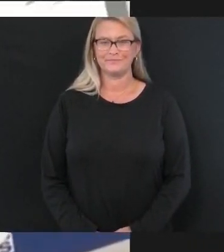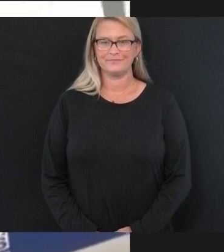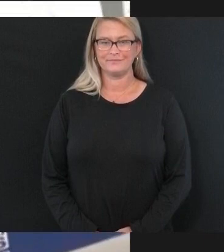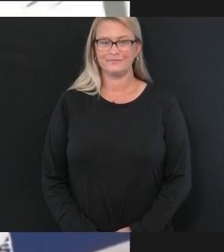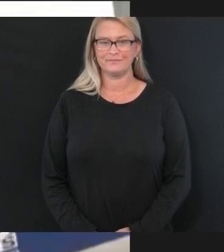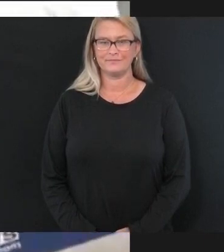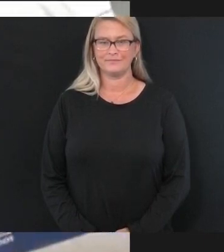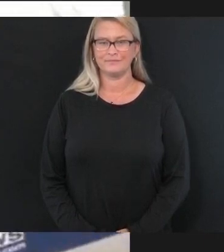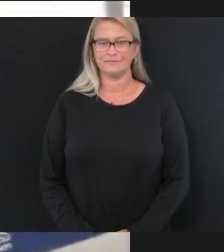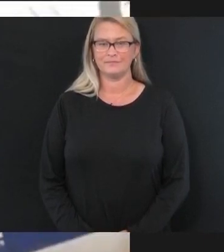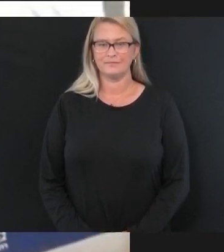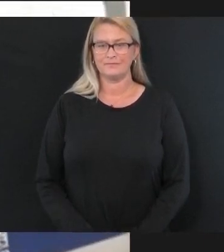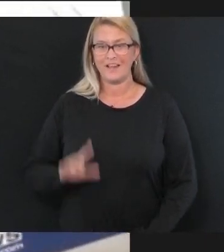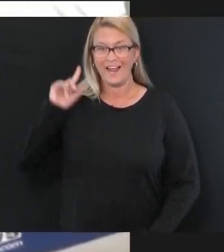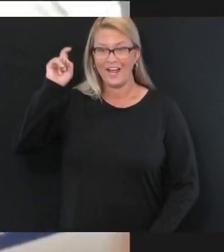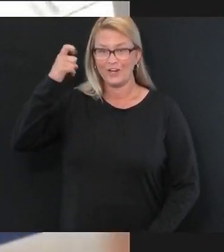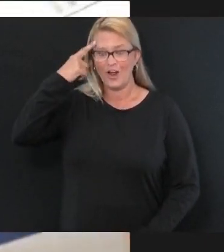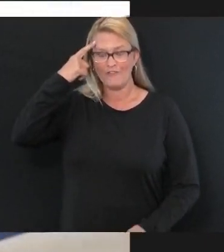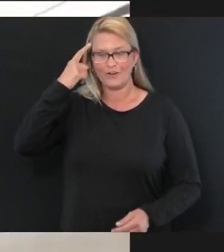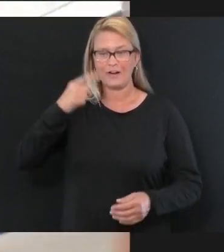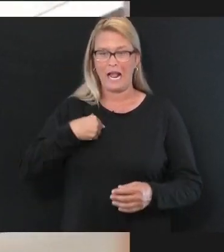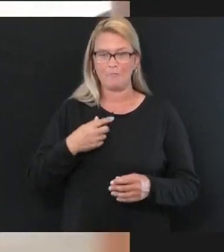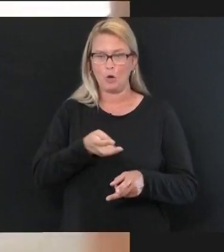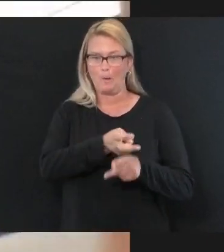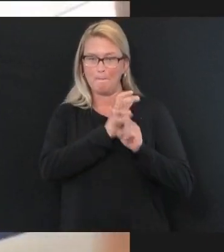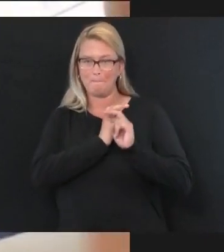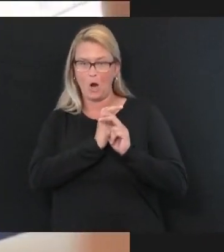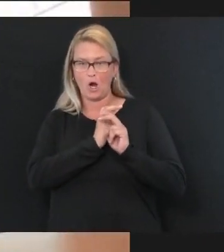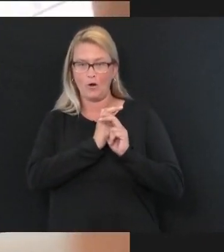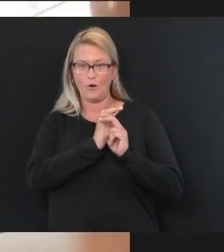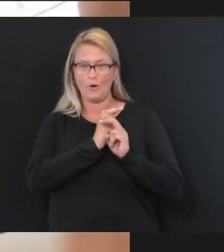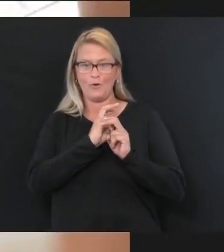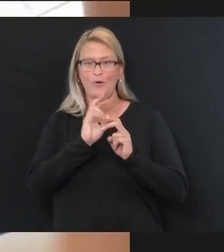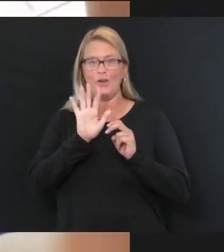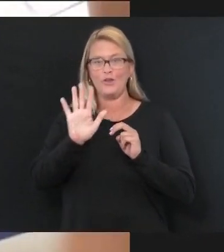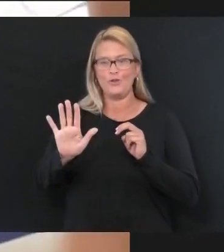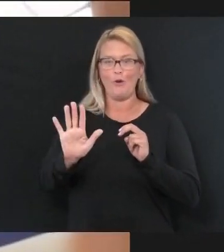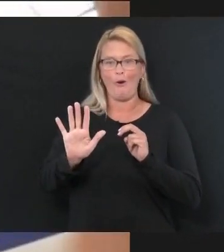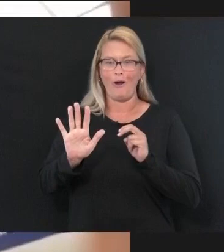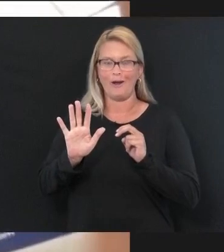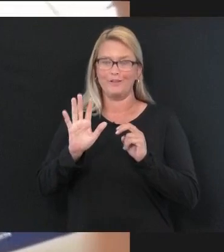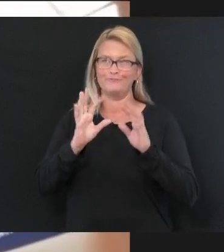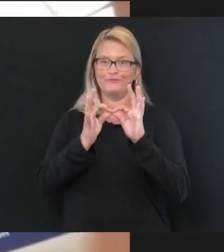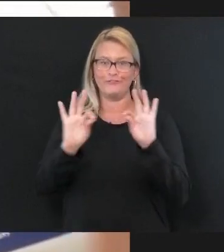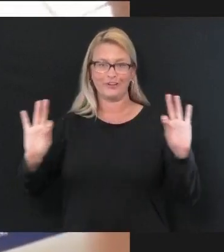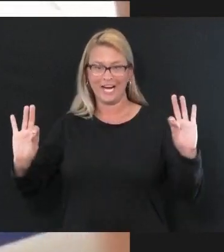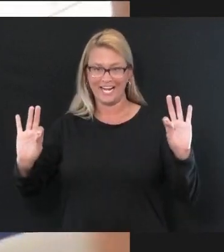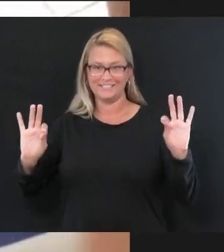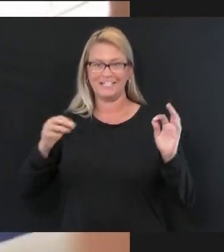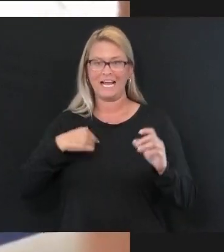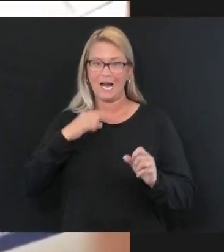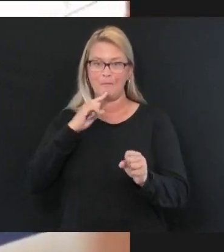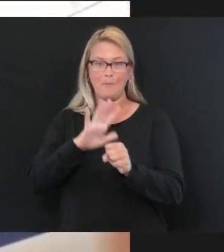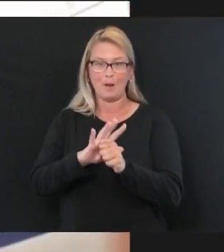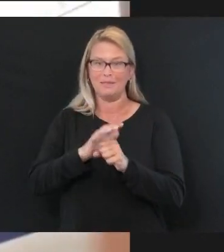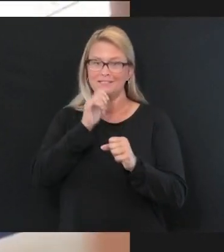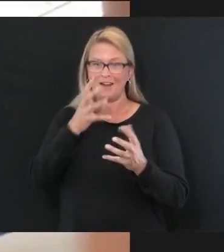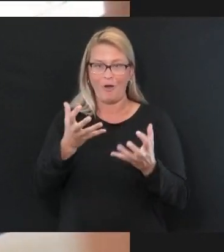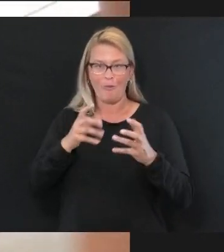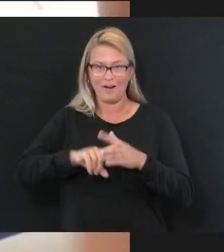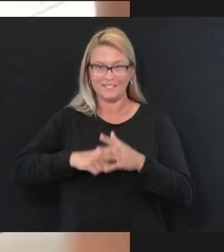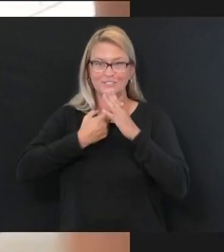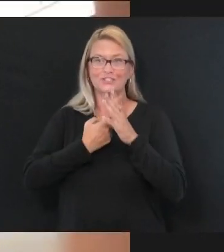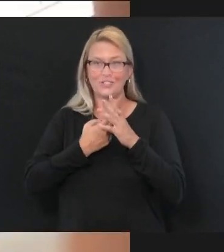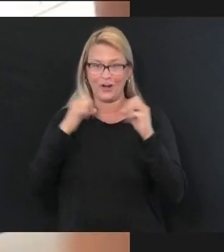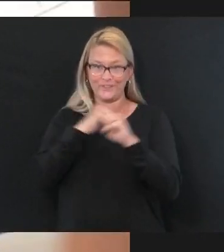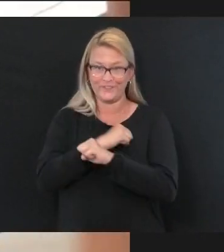I'm going to borrow one of your colorful phrases here in my question, and I promise I'm not trying to start a food fight here, but I did